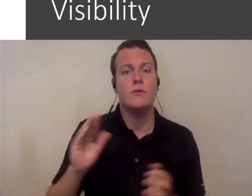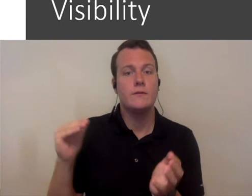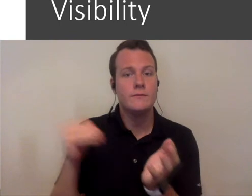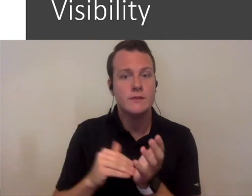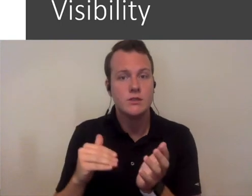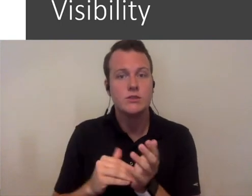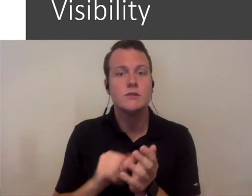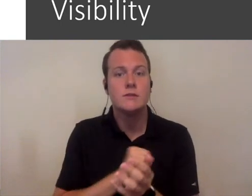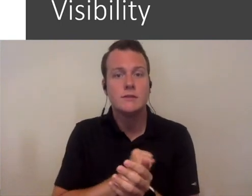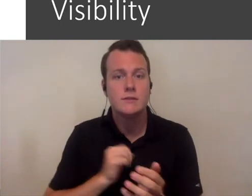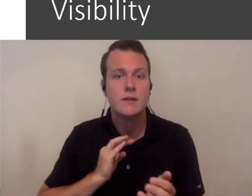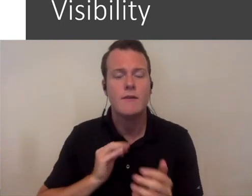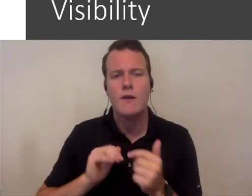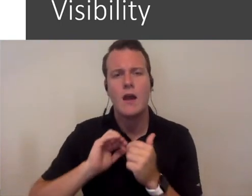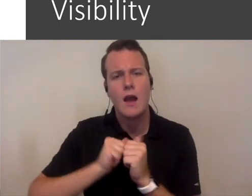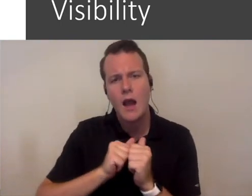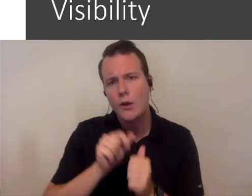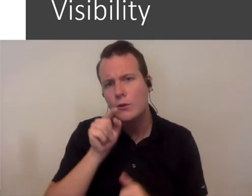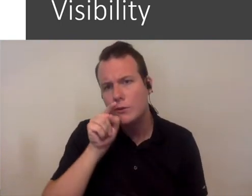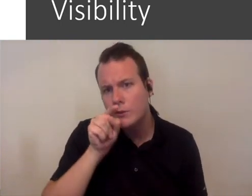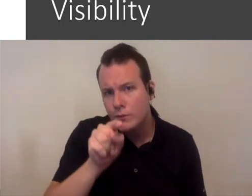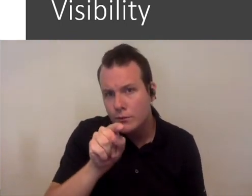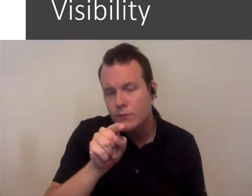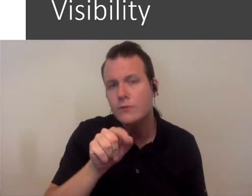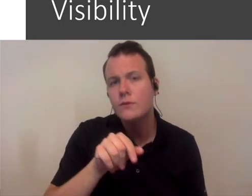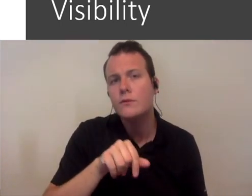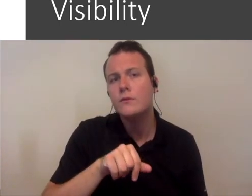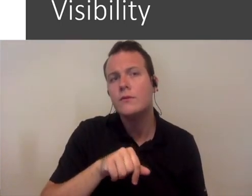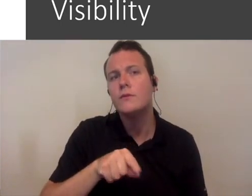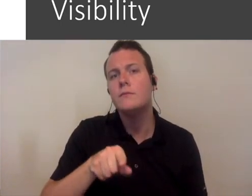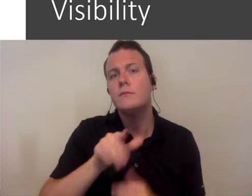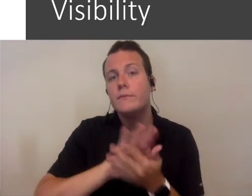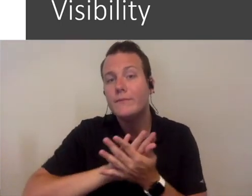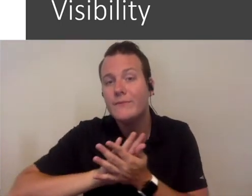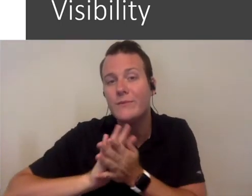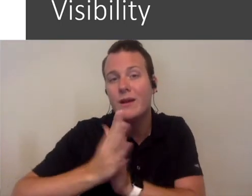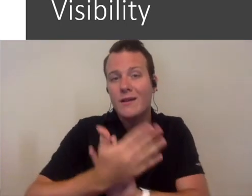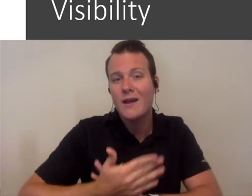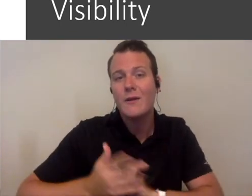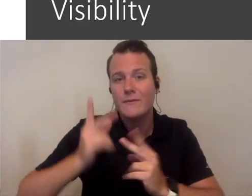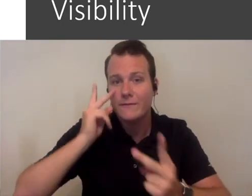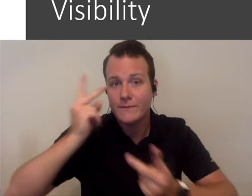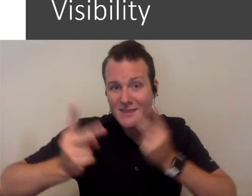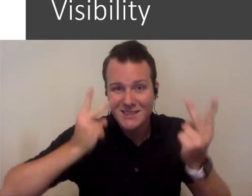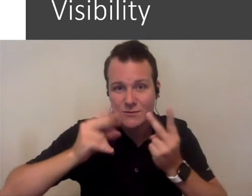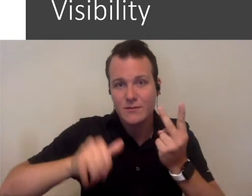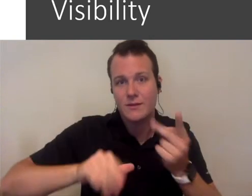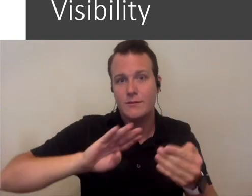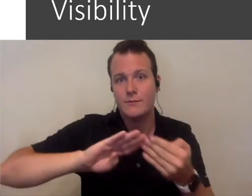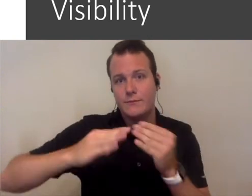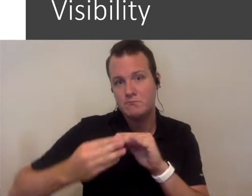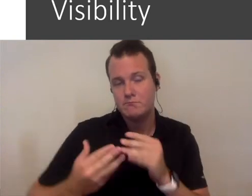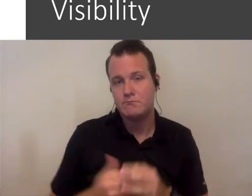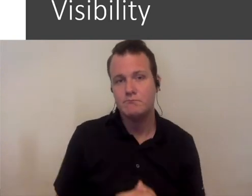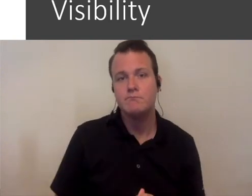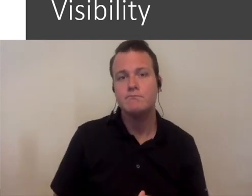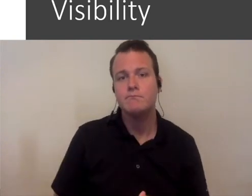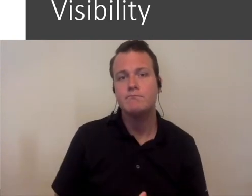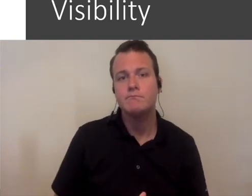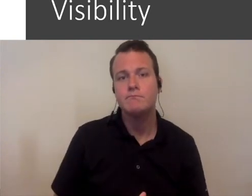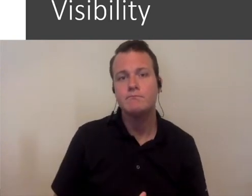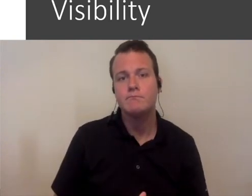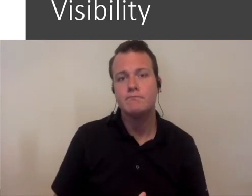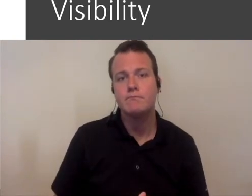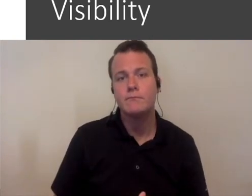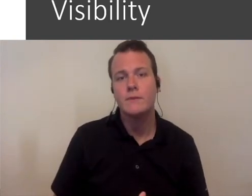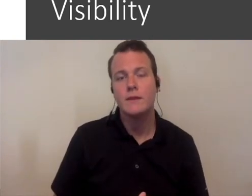those staffs. How can you become more visible in that community? What are things that you